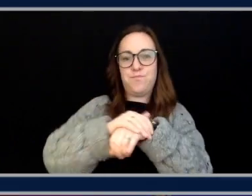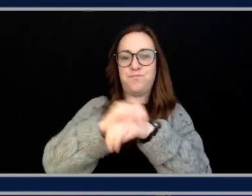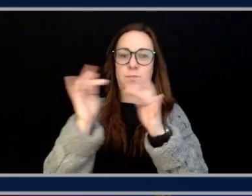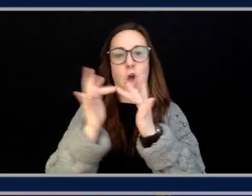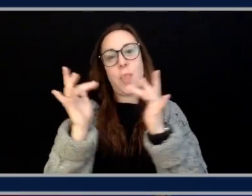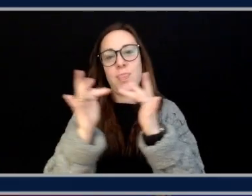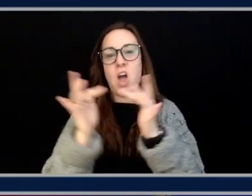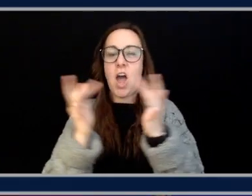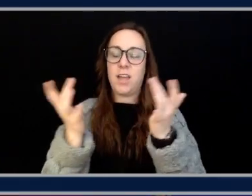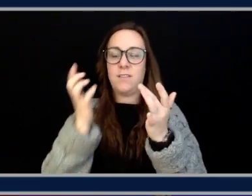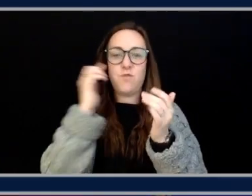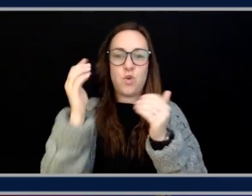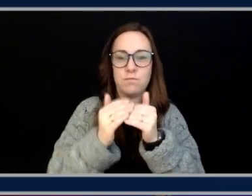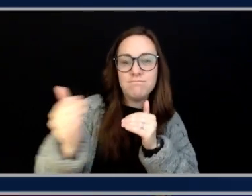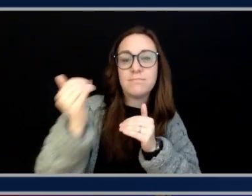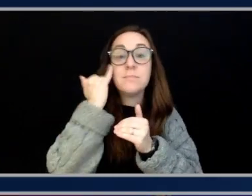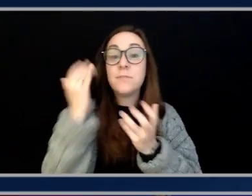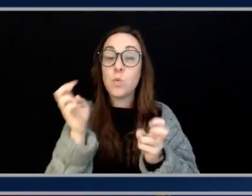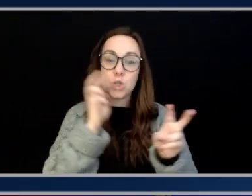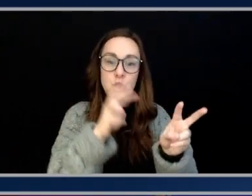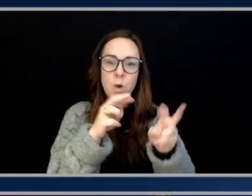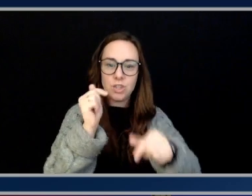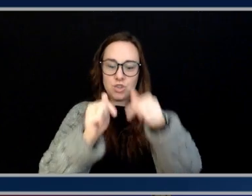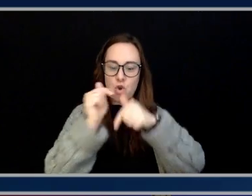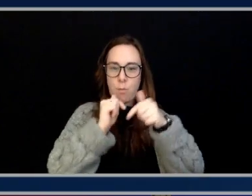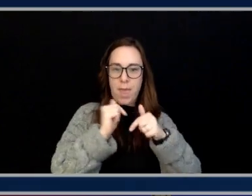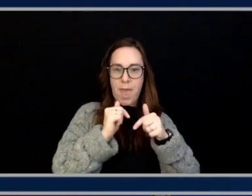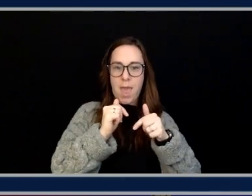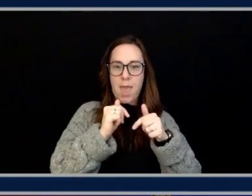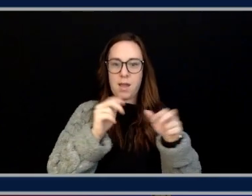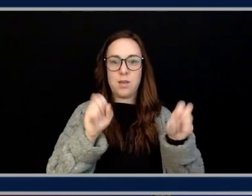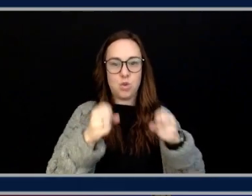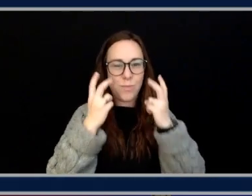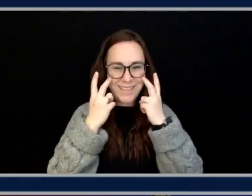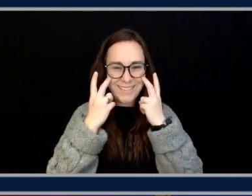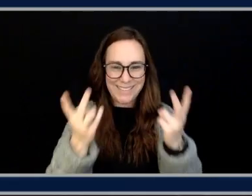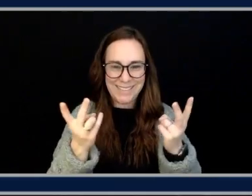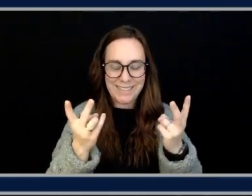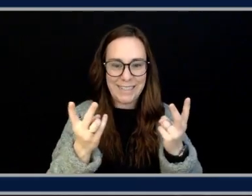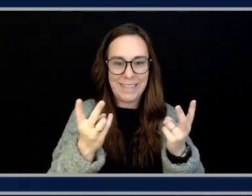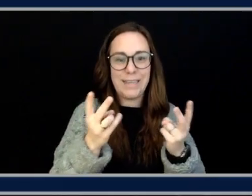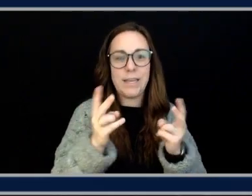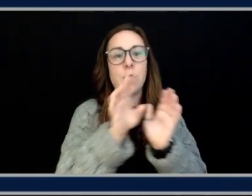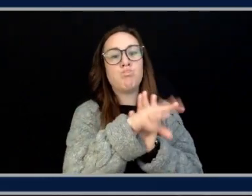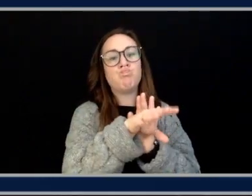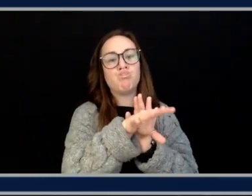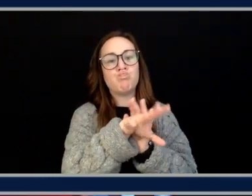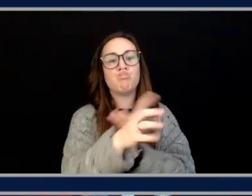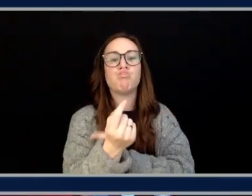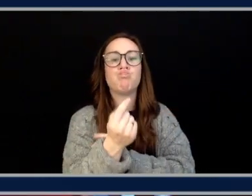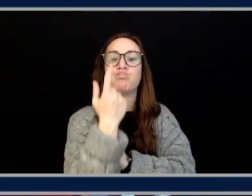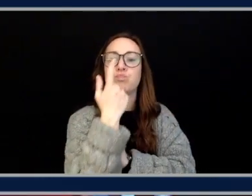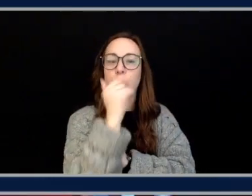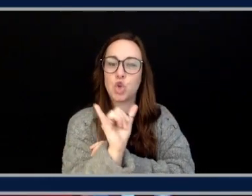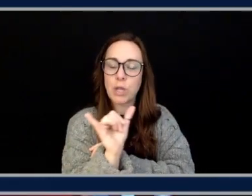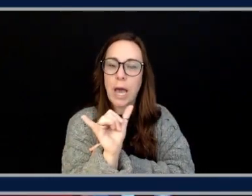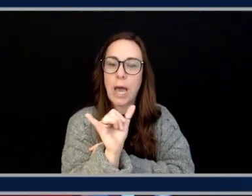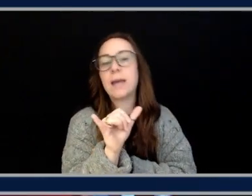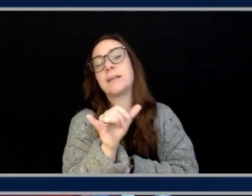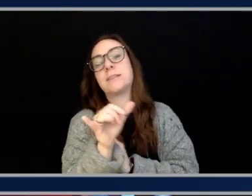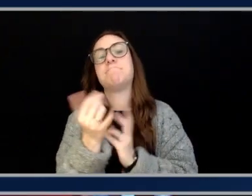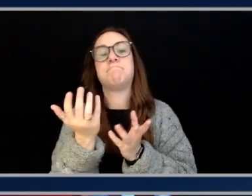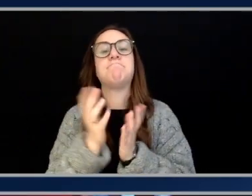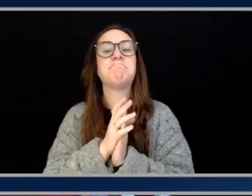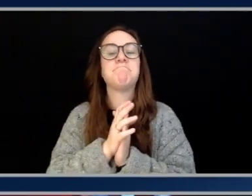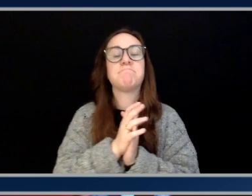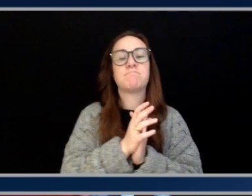so if they want to watch it, they could go back and kind of see the taping, the recording, the DVR version of it, if you will. Well, I